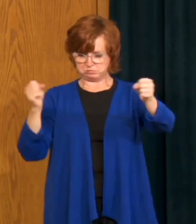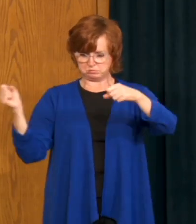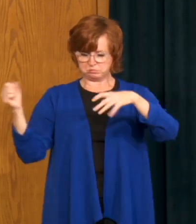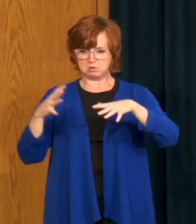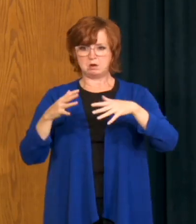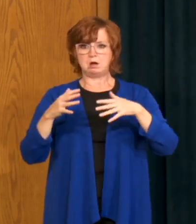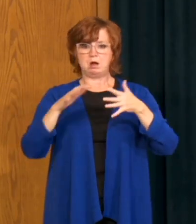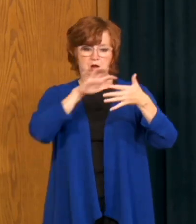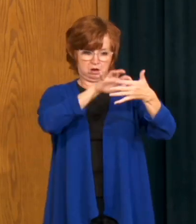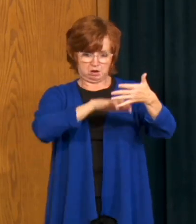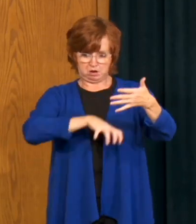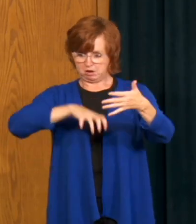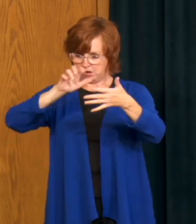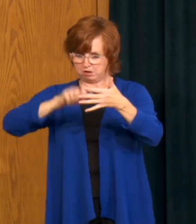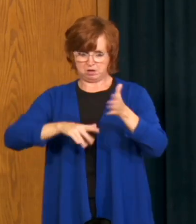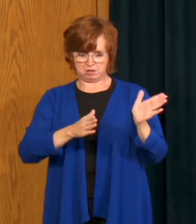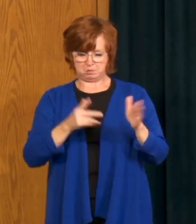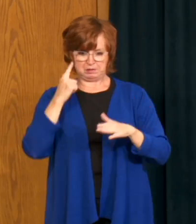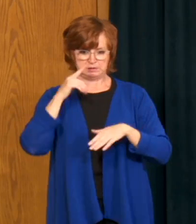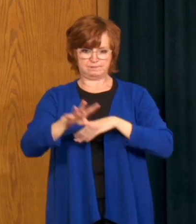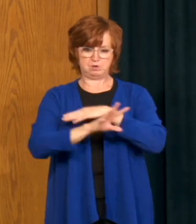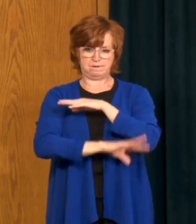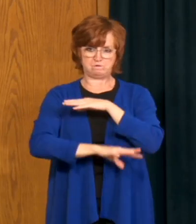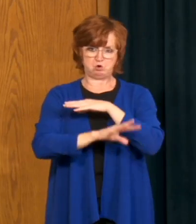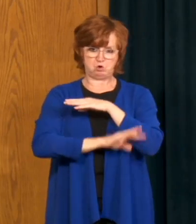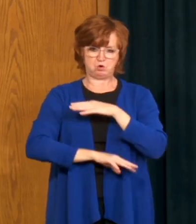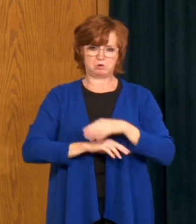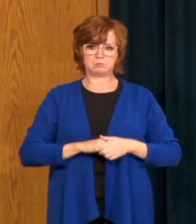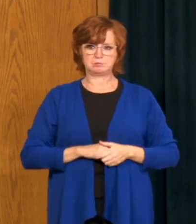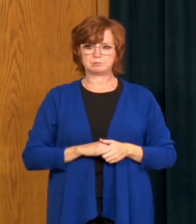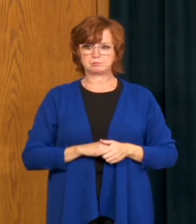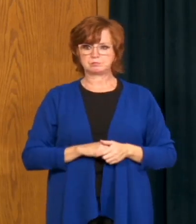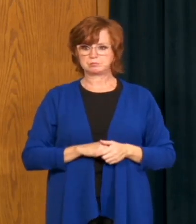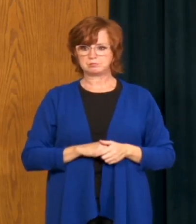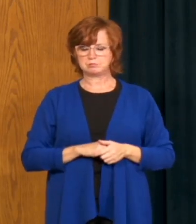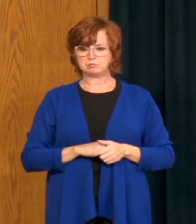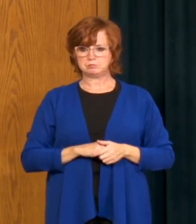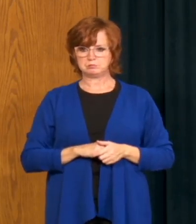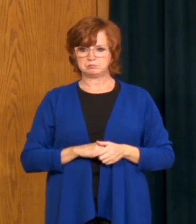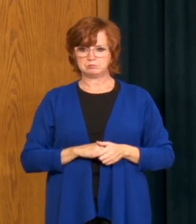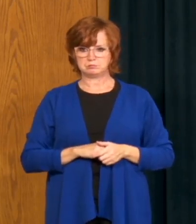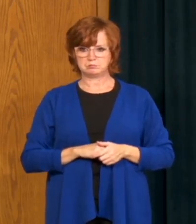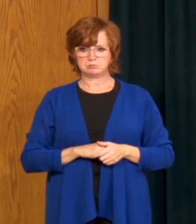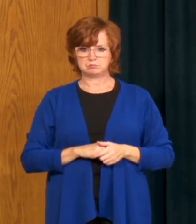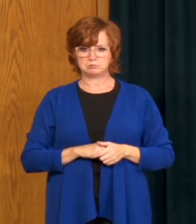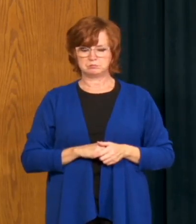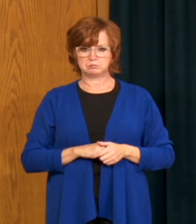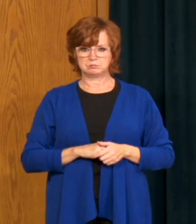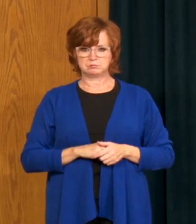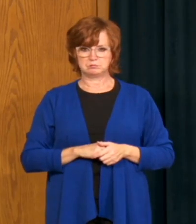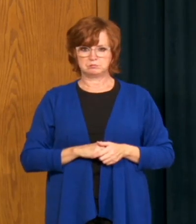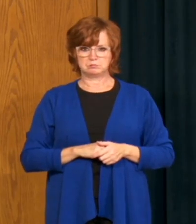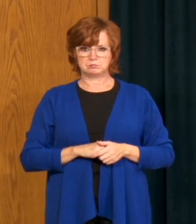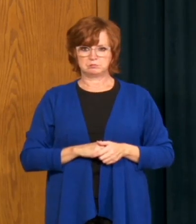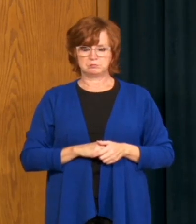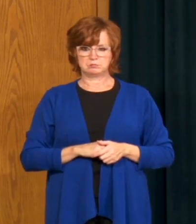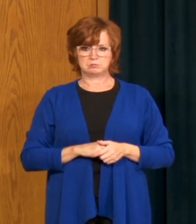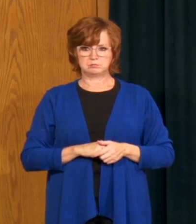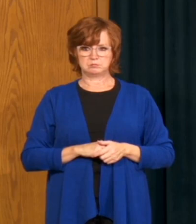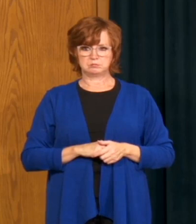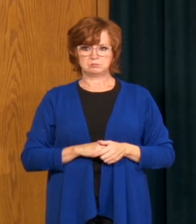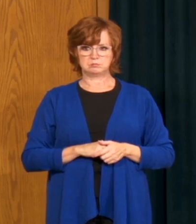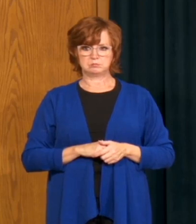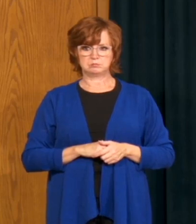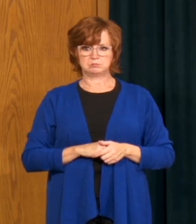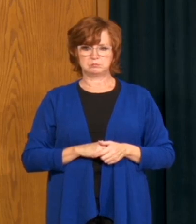like as they go back now to the school boards for their implementation, and that's the stage that it's